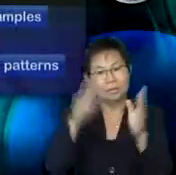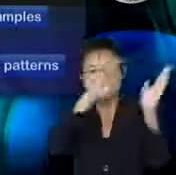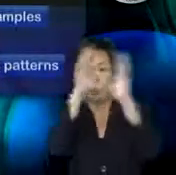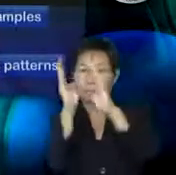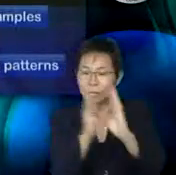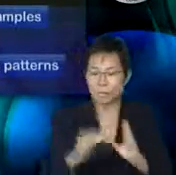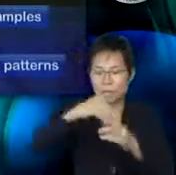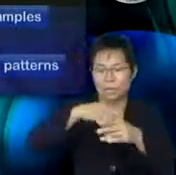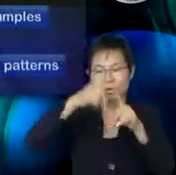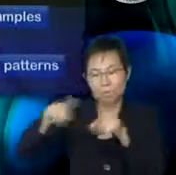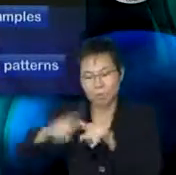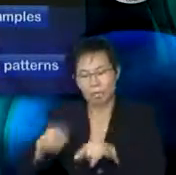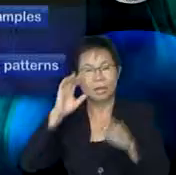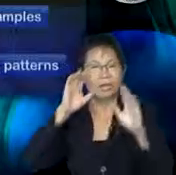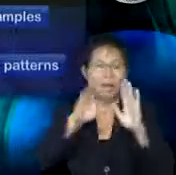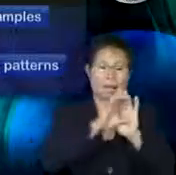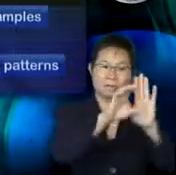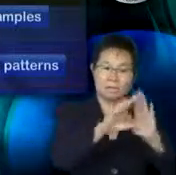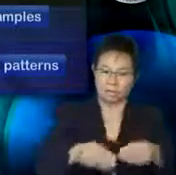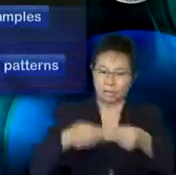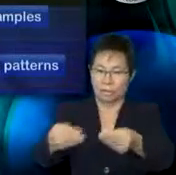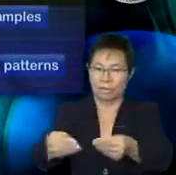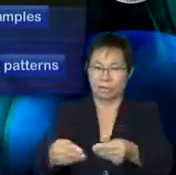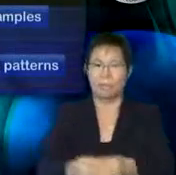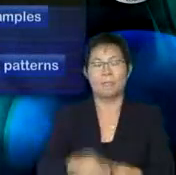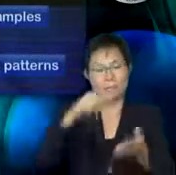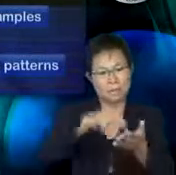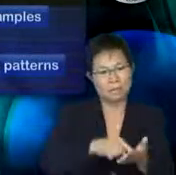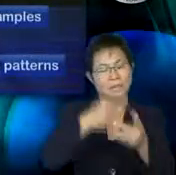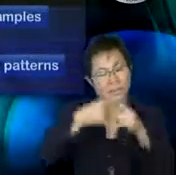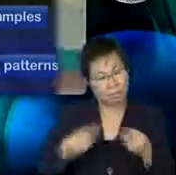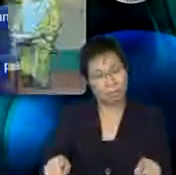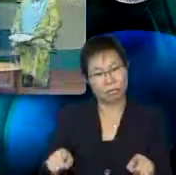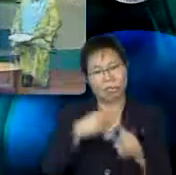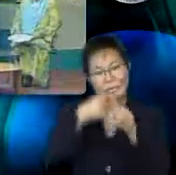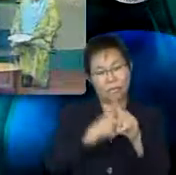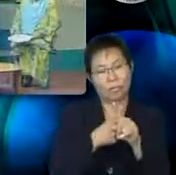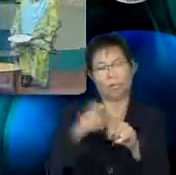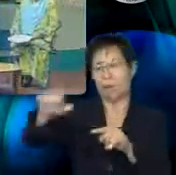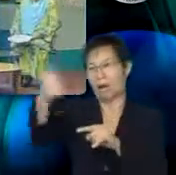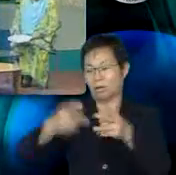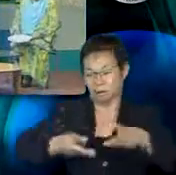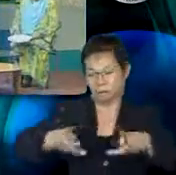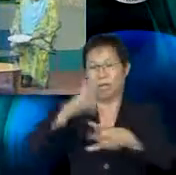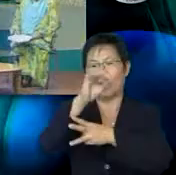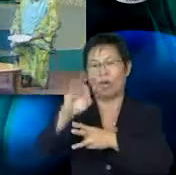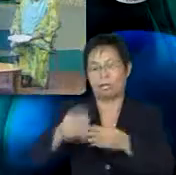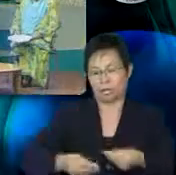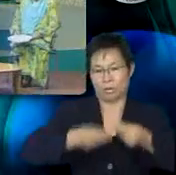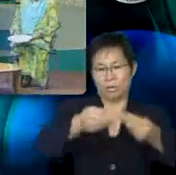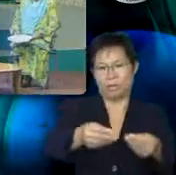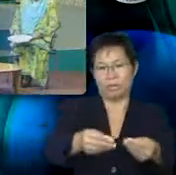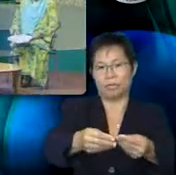patterns in the various examples that she provides. This is different from other ways of